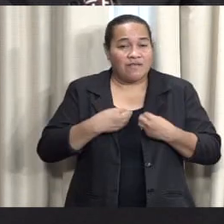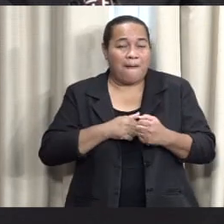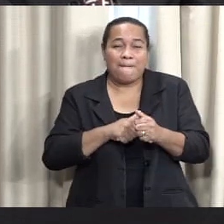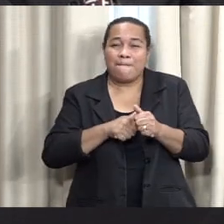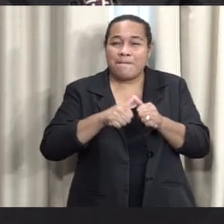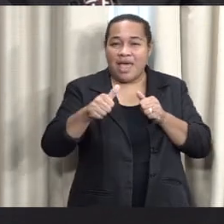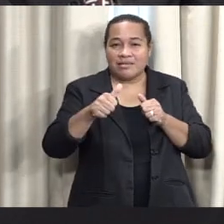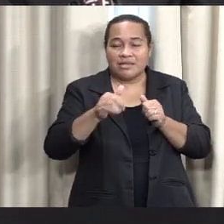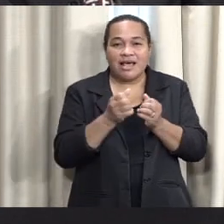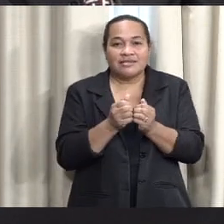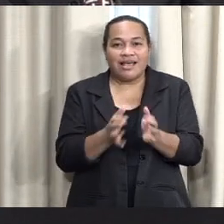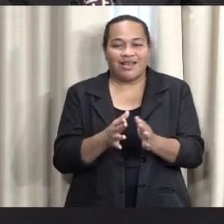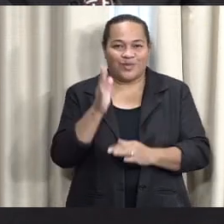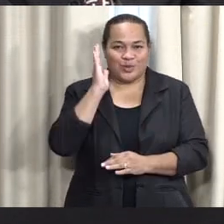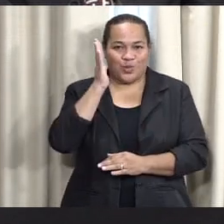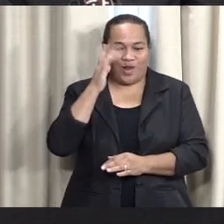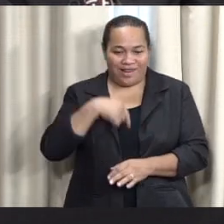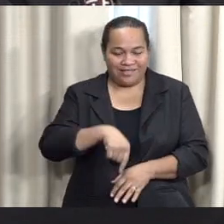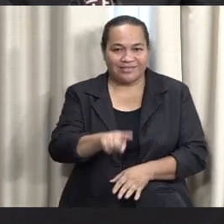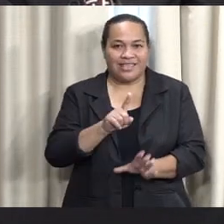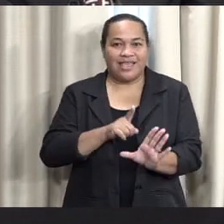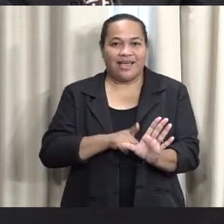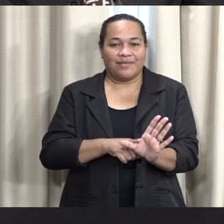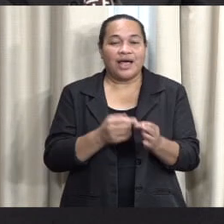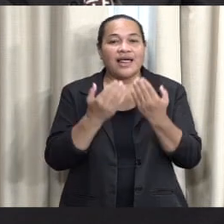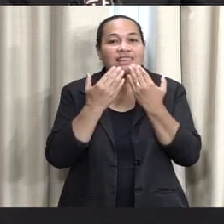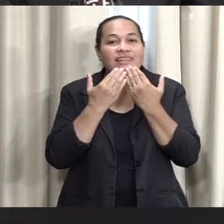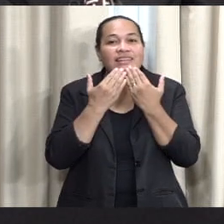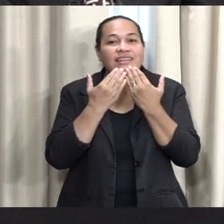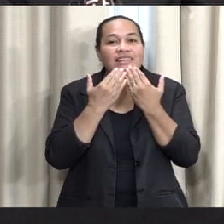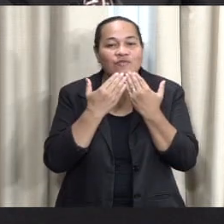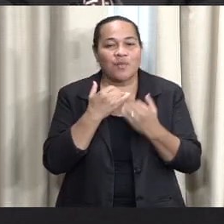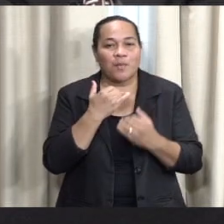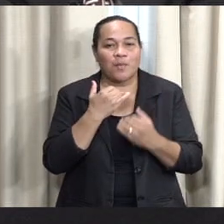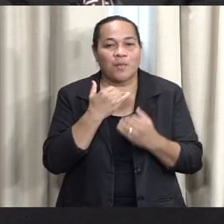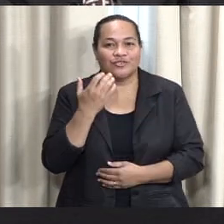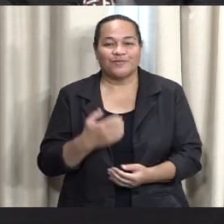possible start to the school year. Thank you very much. Nanga.